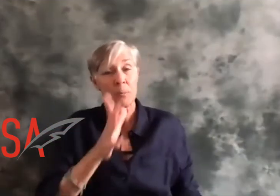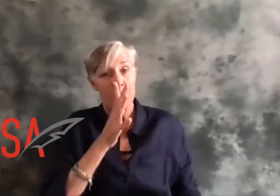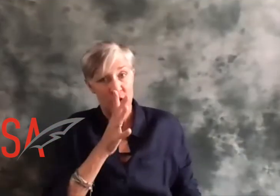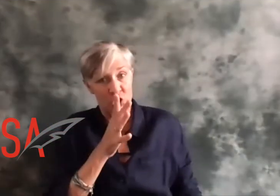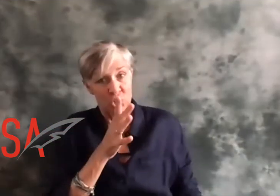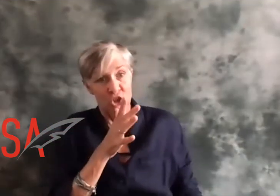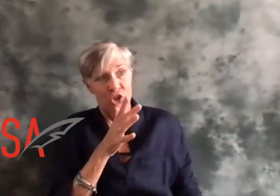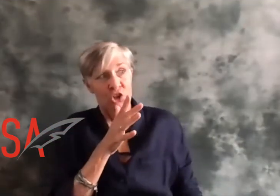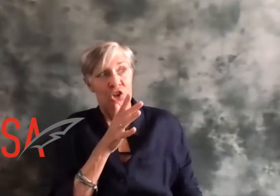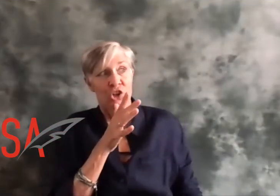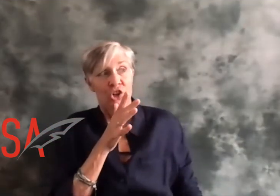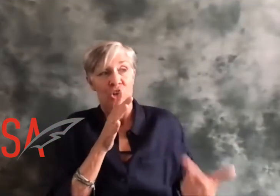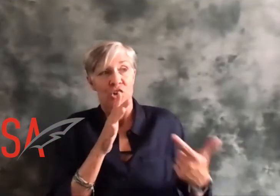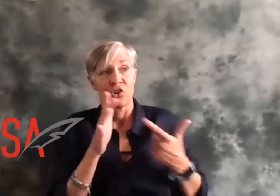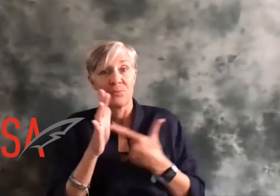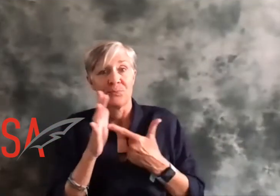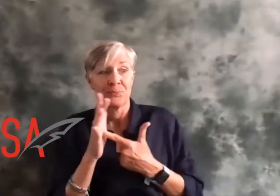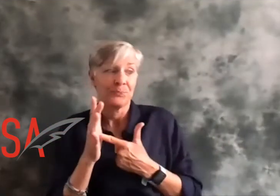is